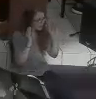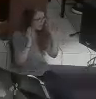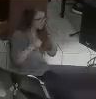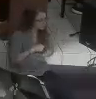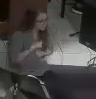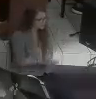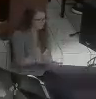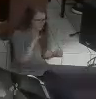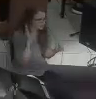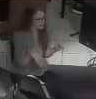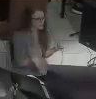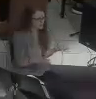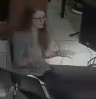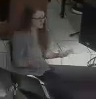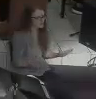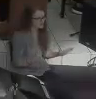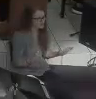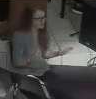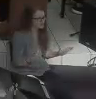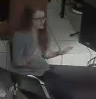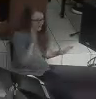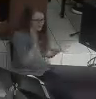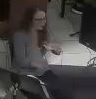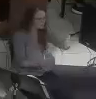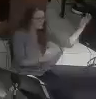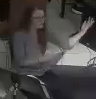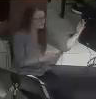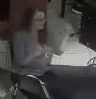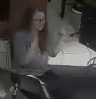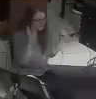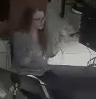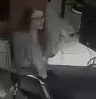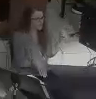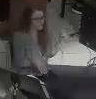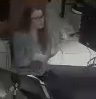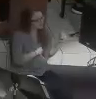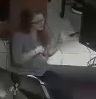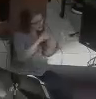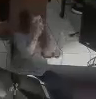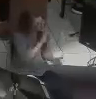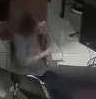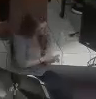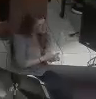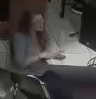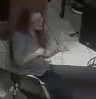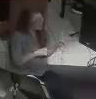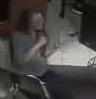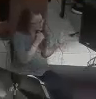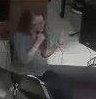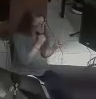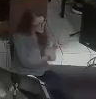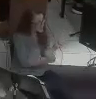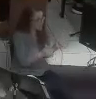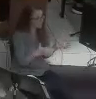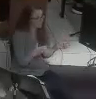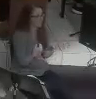at times I will be disquieted. But I believe that I will not be